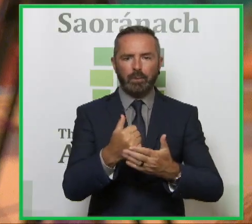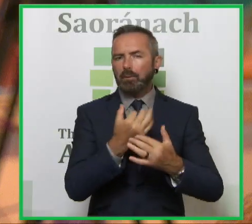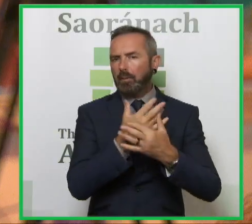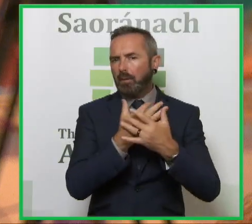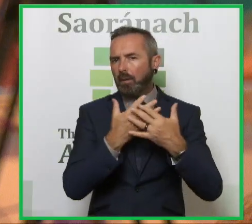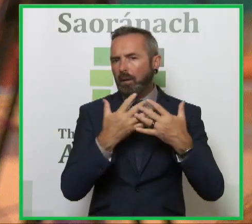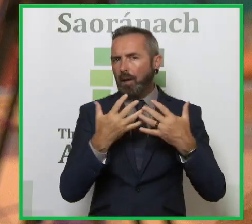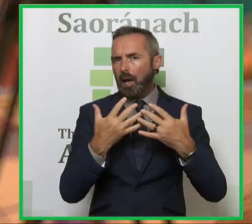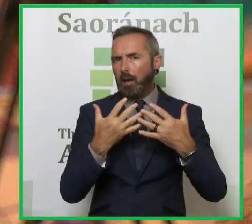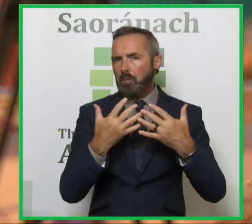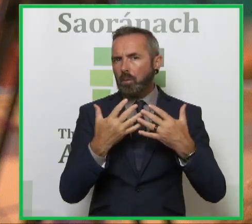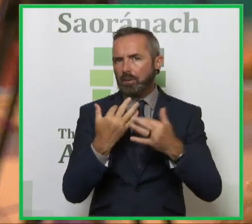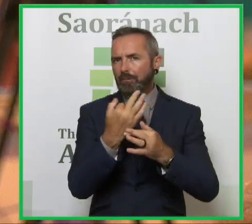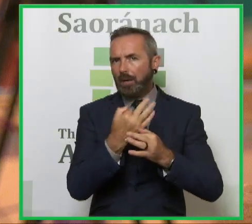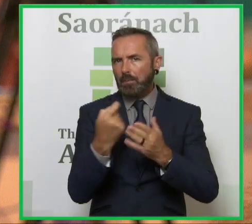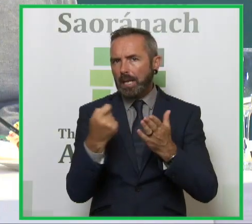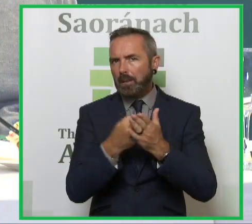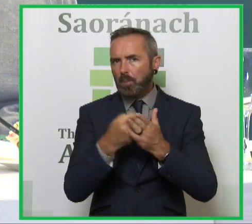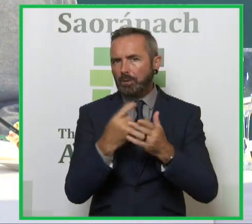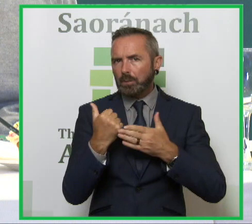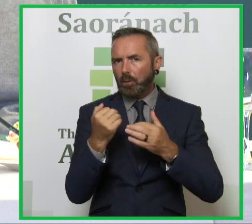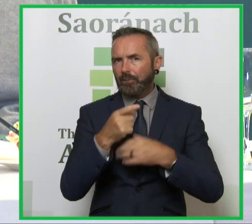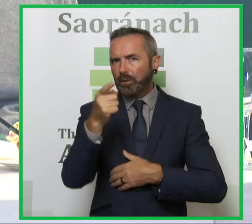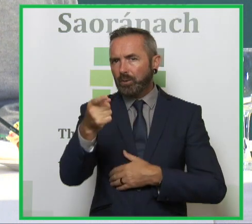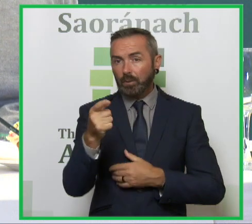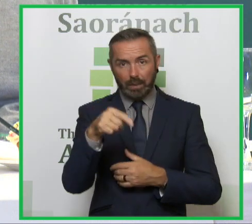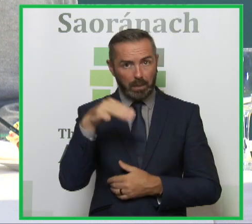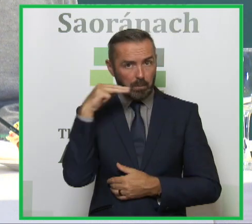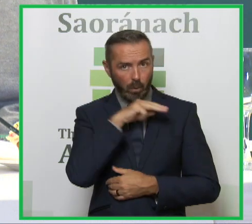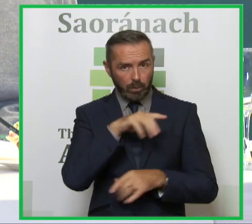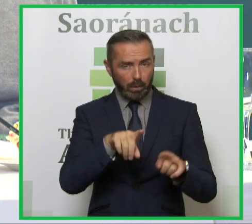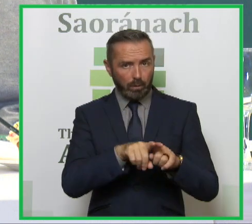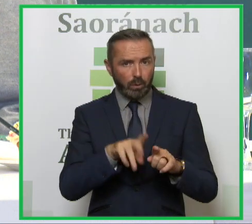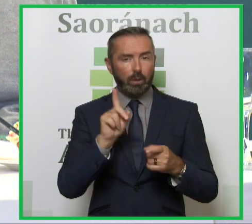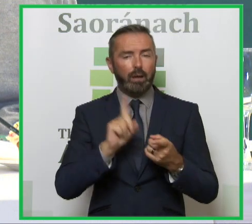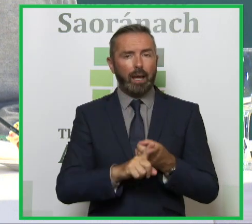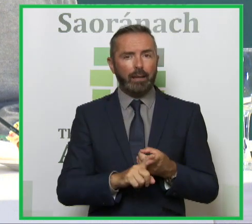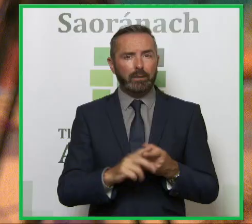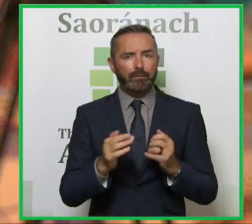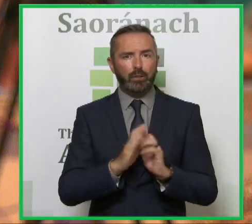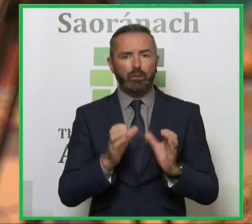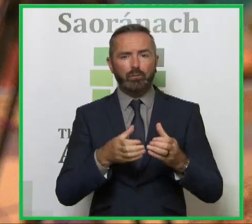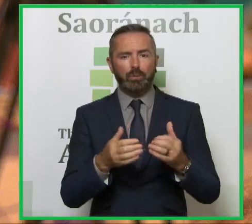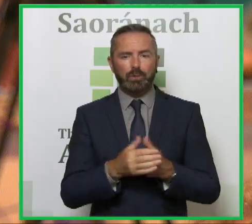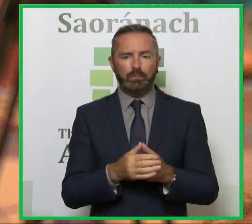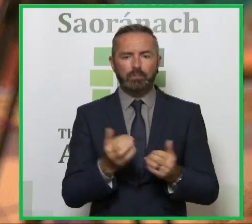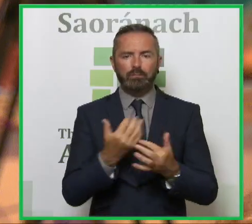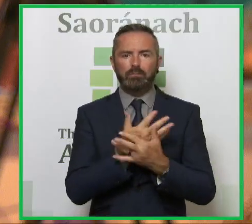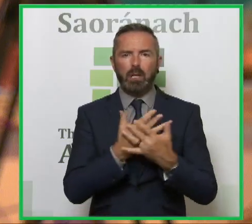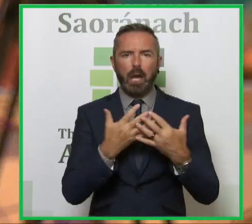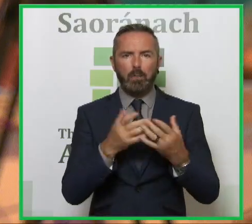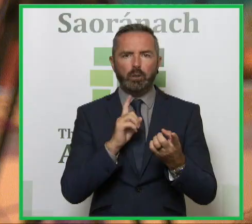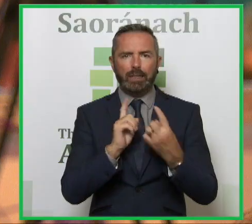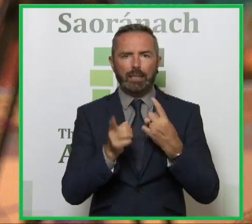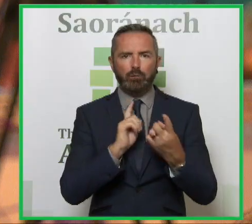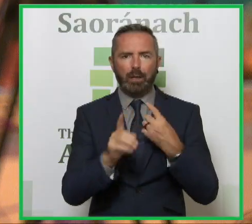much was for you, Steve? Was that important? And to the group itself, how much